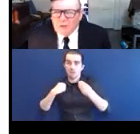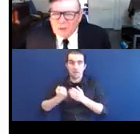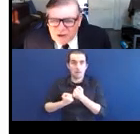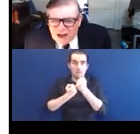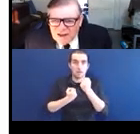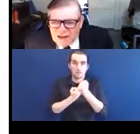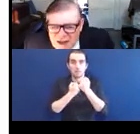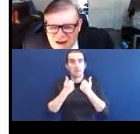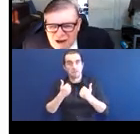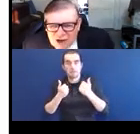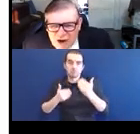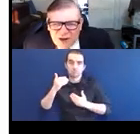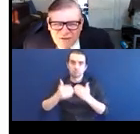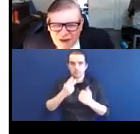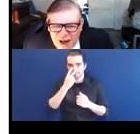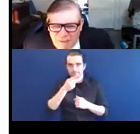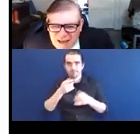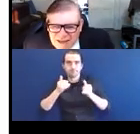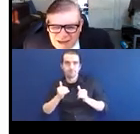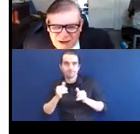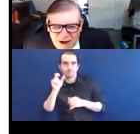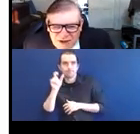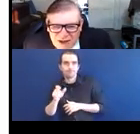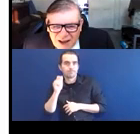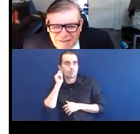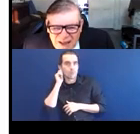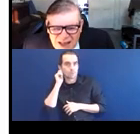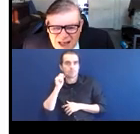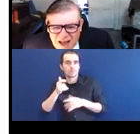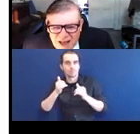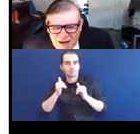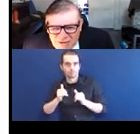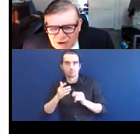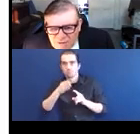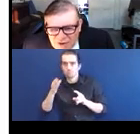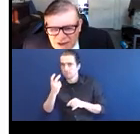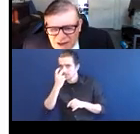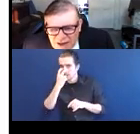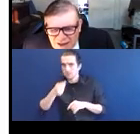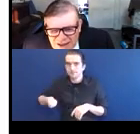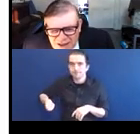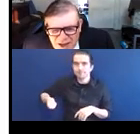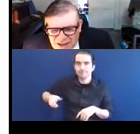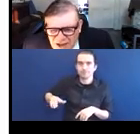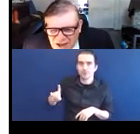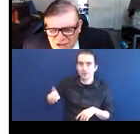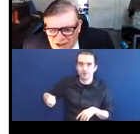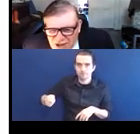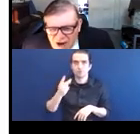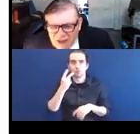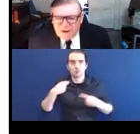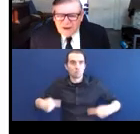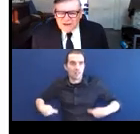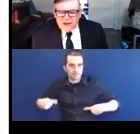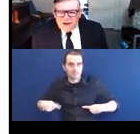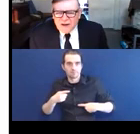along their wheelchairs straight on for La Paz, says the road sign. Rosemary Garritia saying, strength,